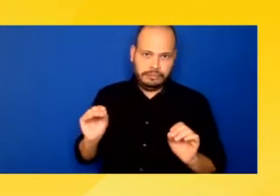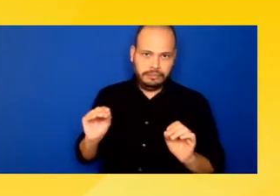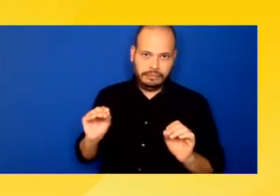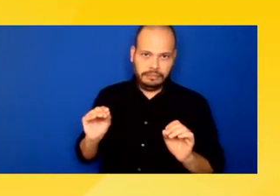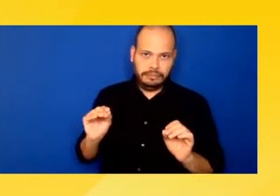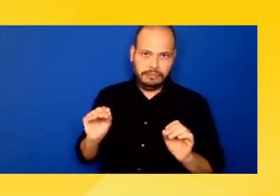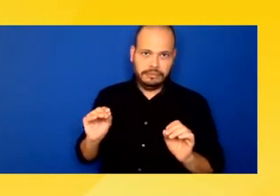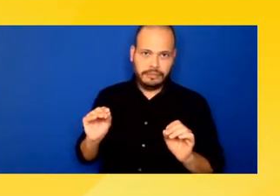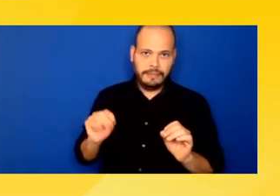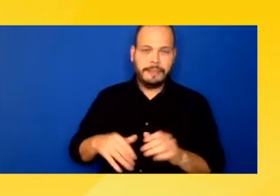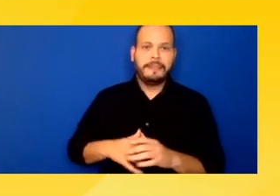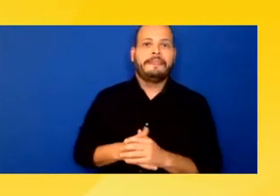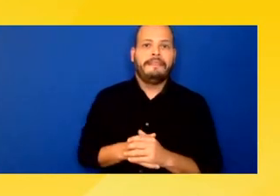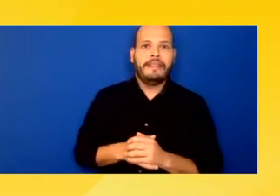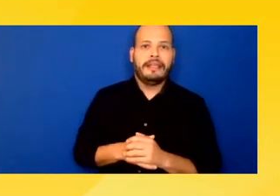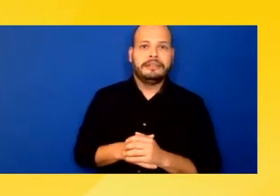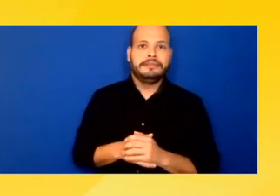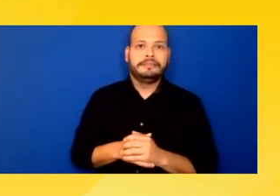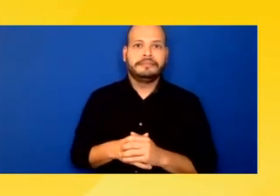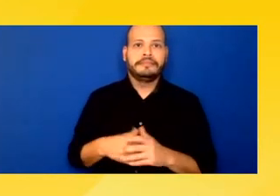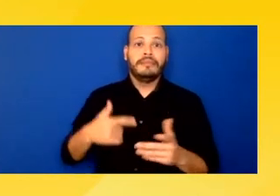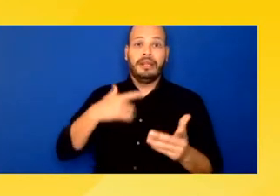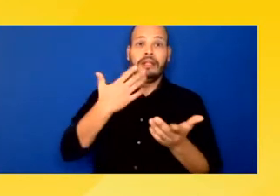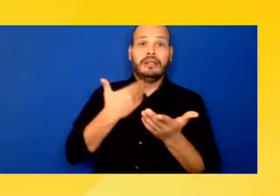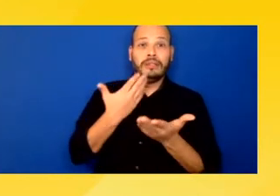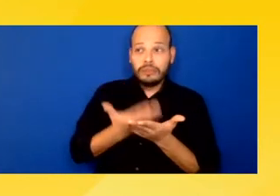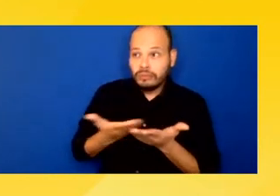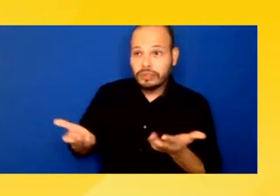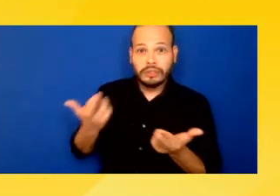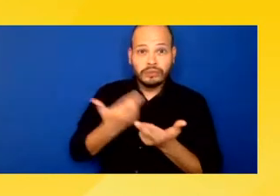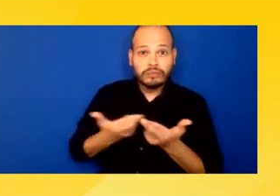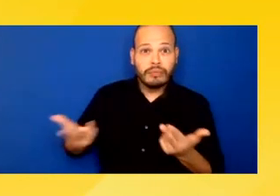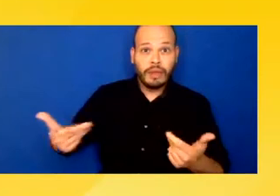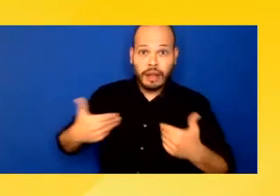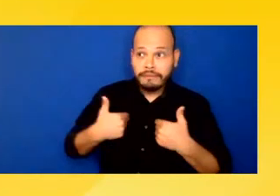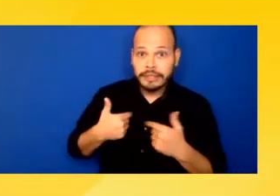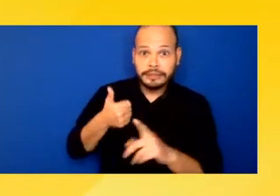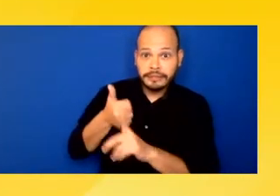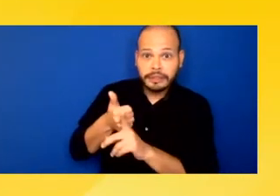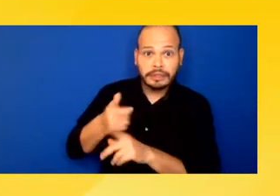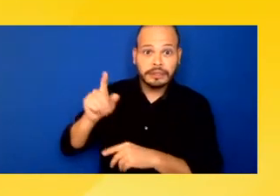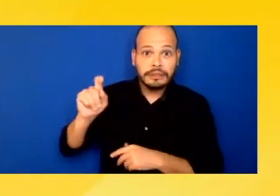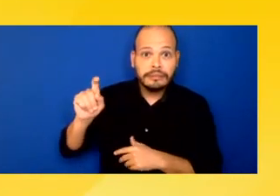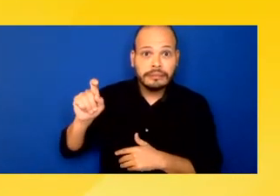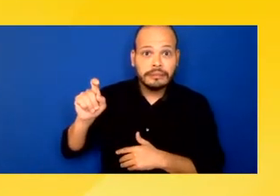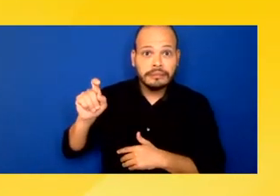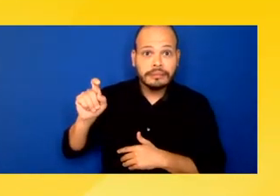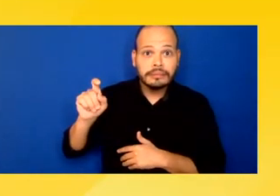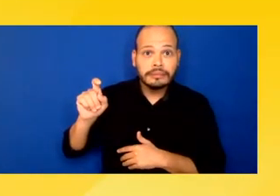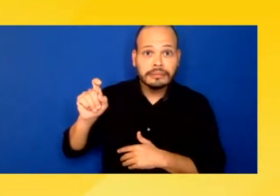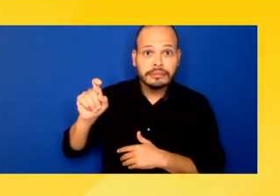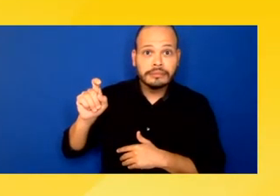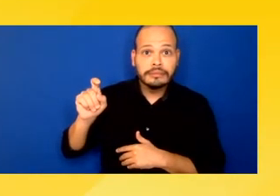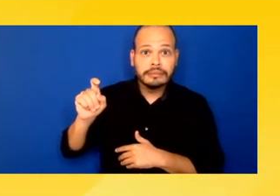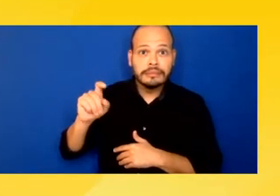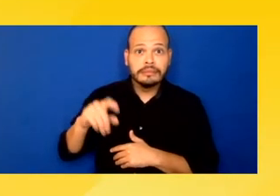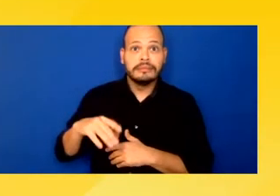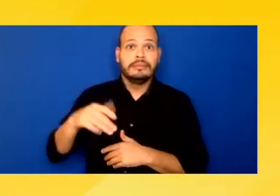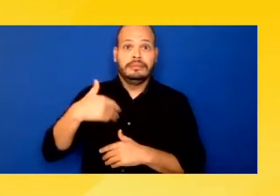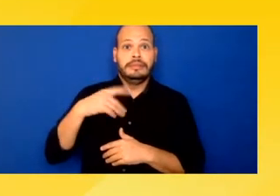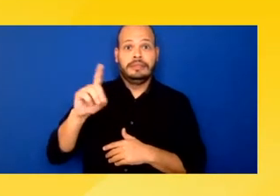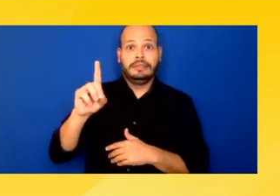five rocks with you you won't use but one but keep four more for his cousins but take one five rocks with you and just throw